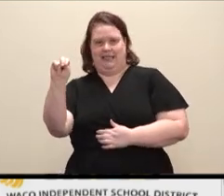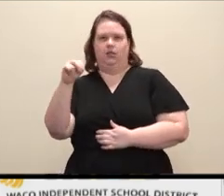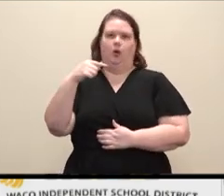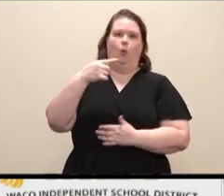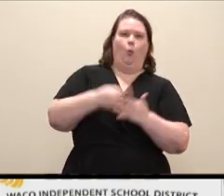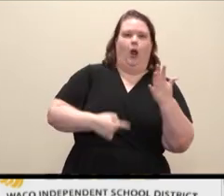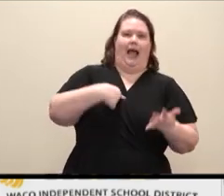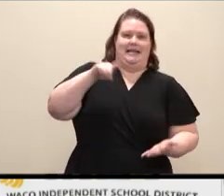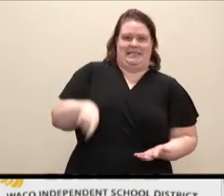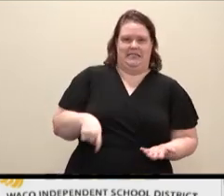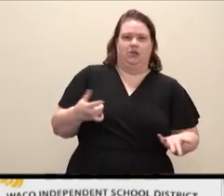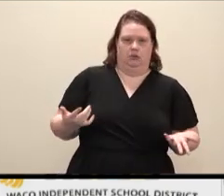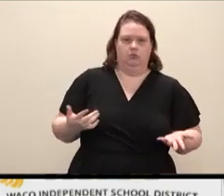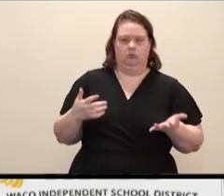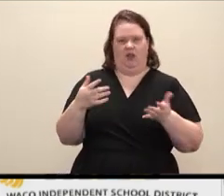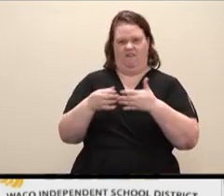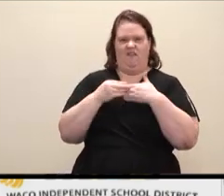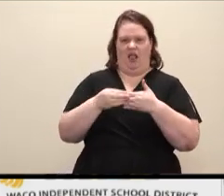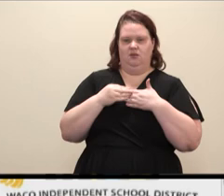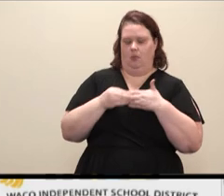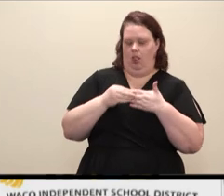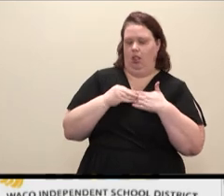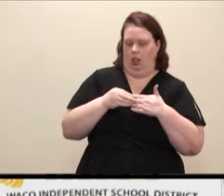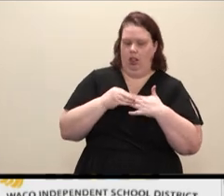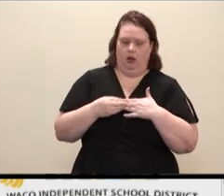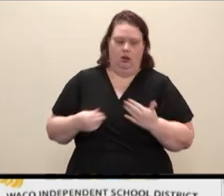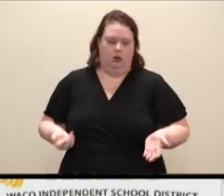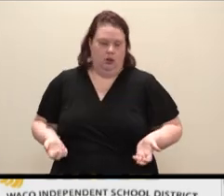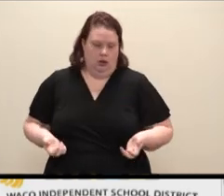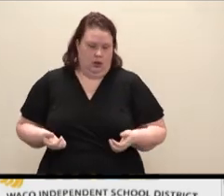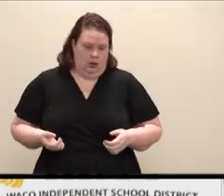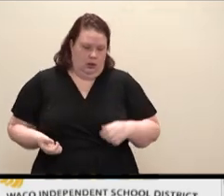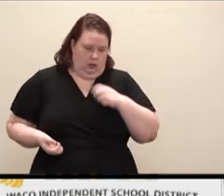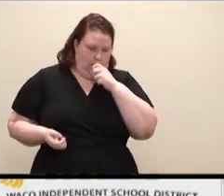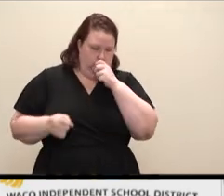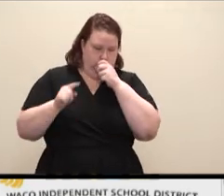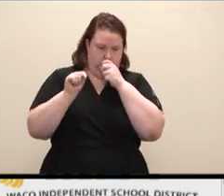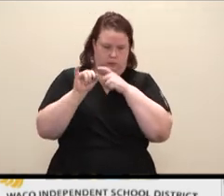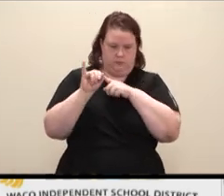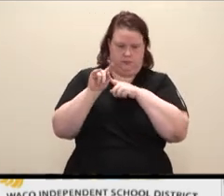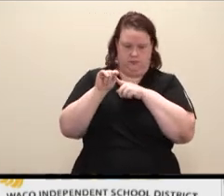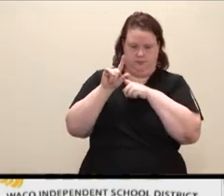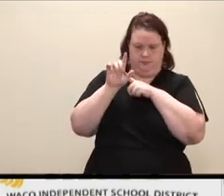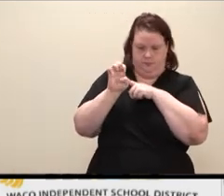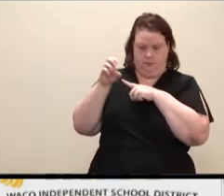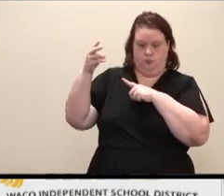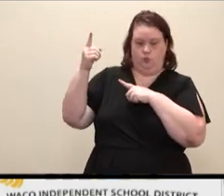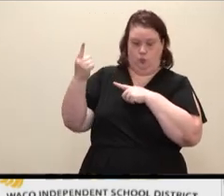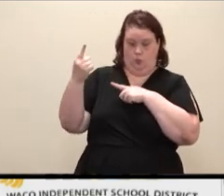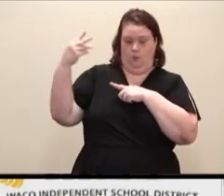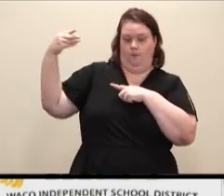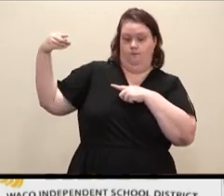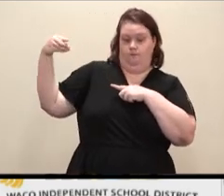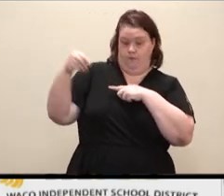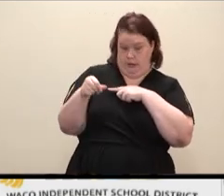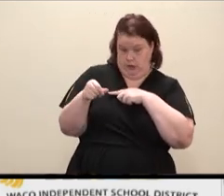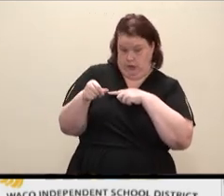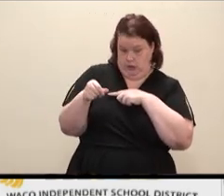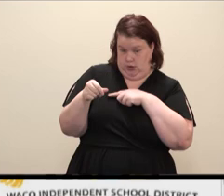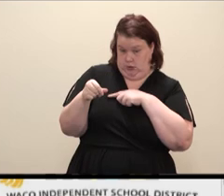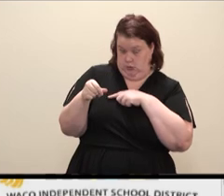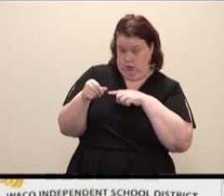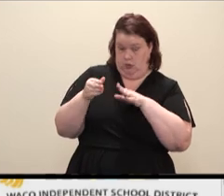Master scheduling, of course, I just mentioned. Reallocation of the Title I funding, we've discussed before, so just ensuring